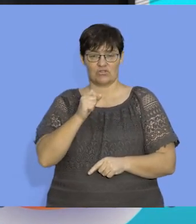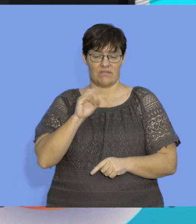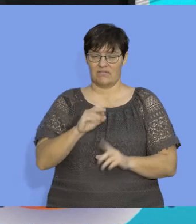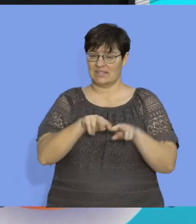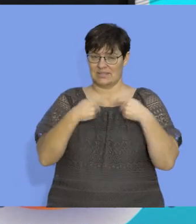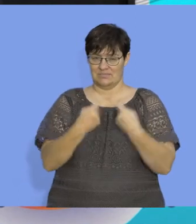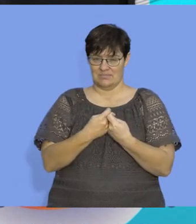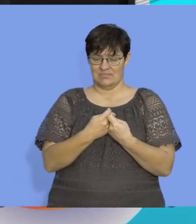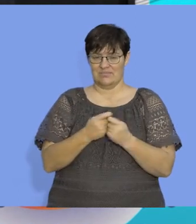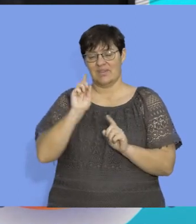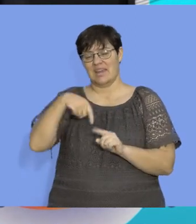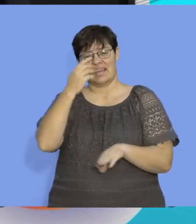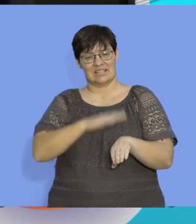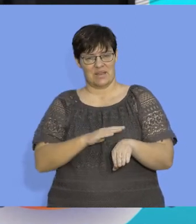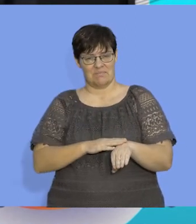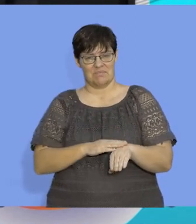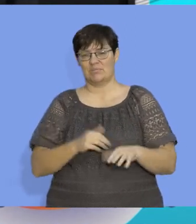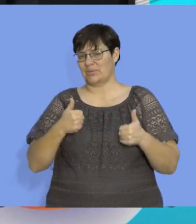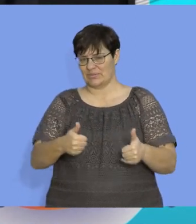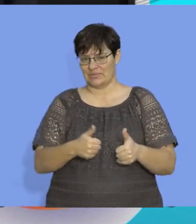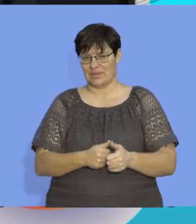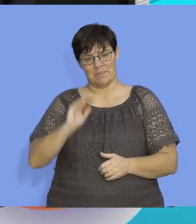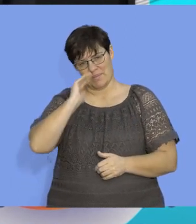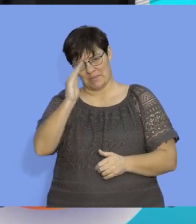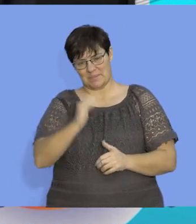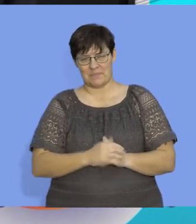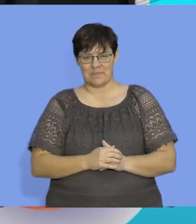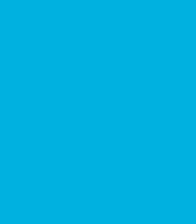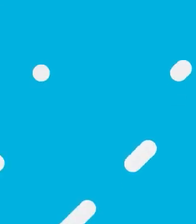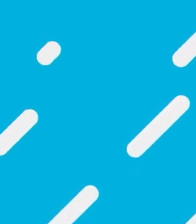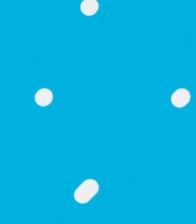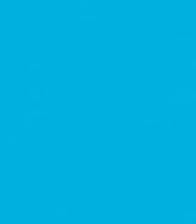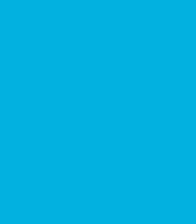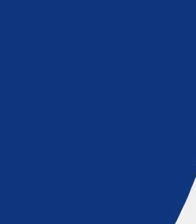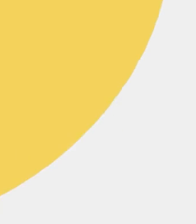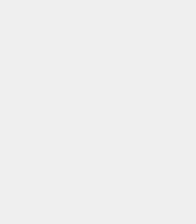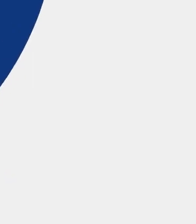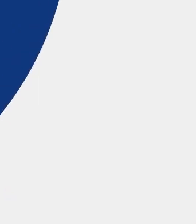until the next time, be good. Bye-bye.